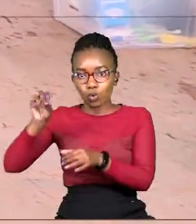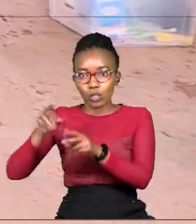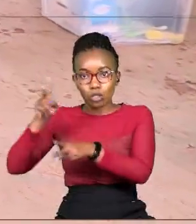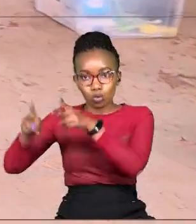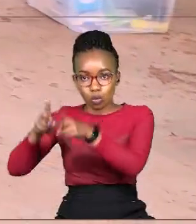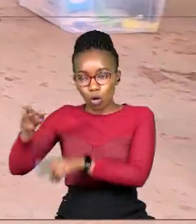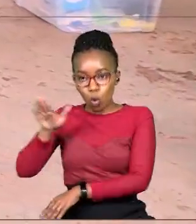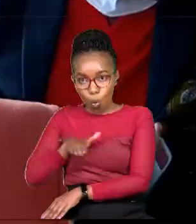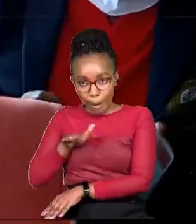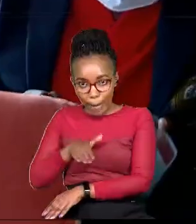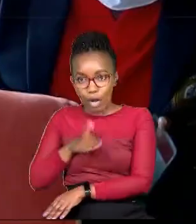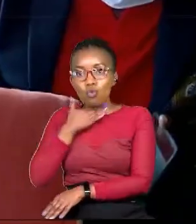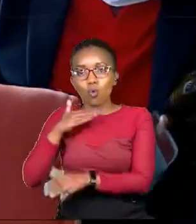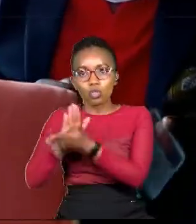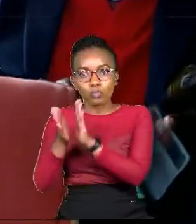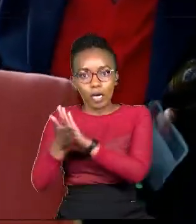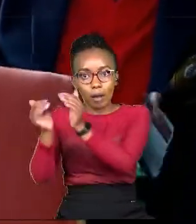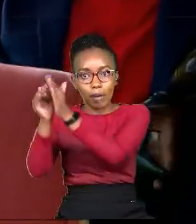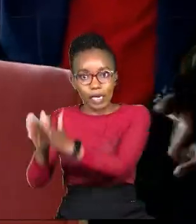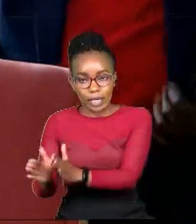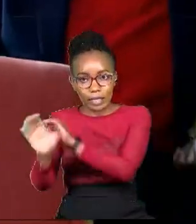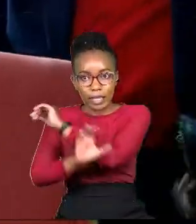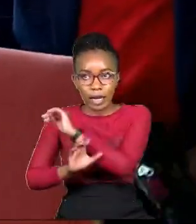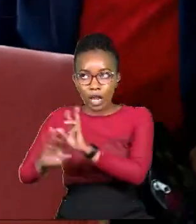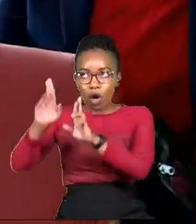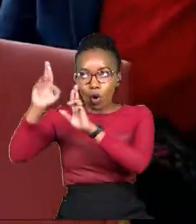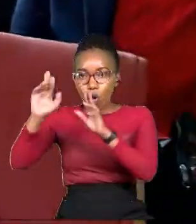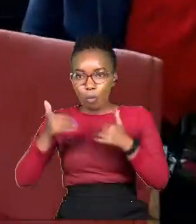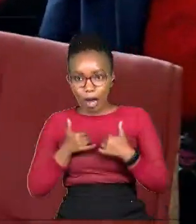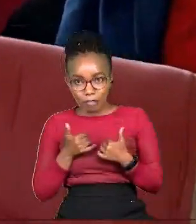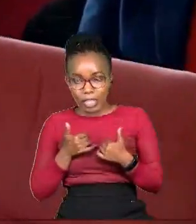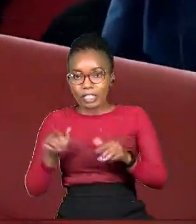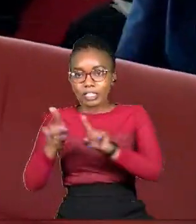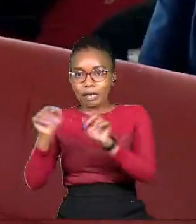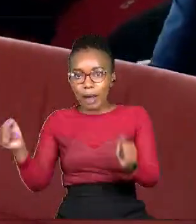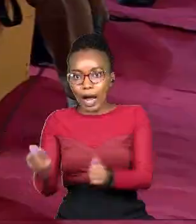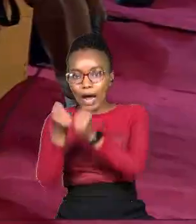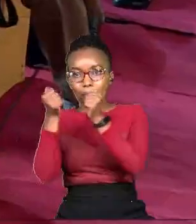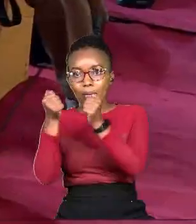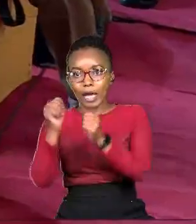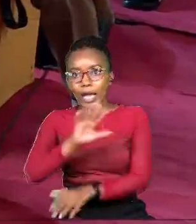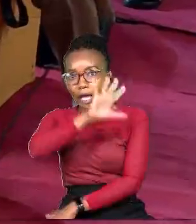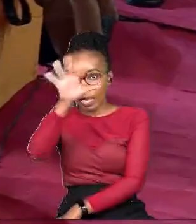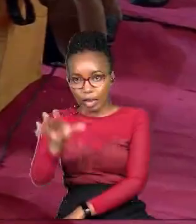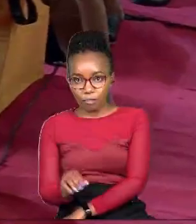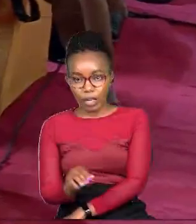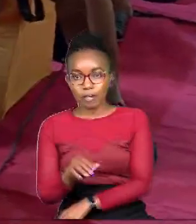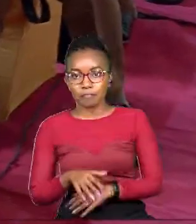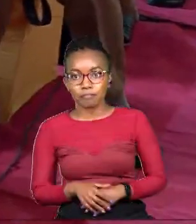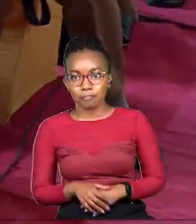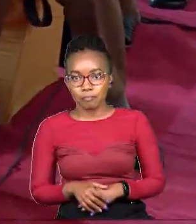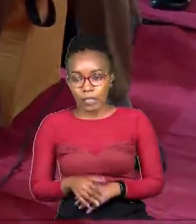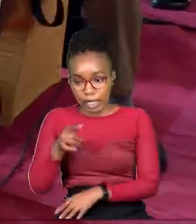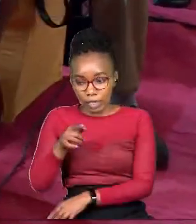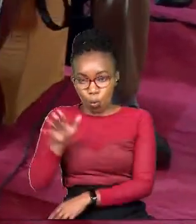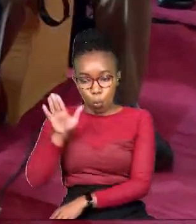vying for top political seats in the country, with the hope that the same will be replicated across the Horn of Africa. Barbara has been at